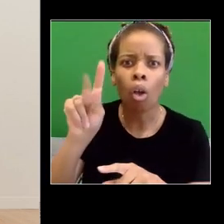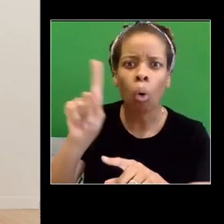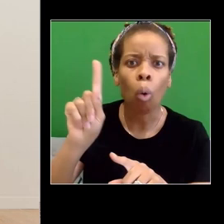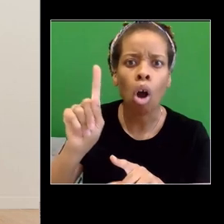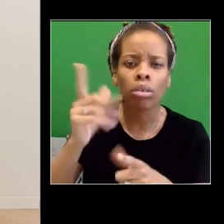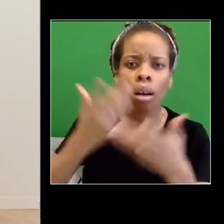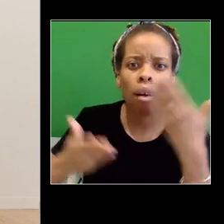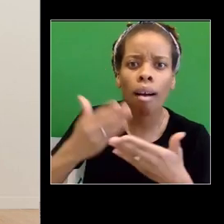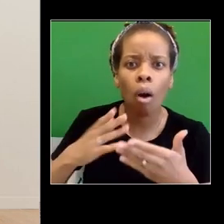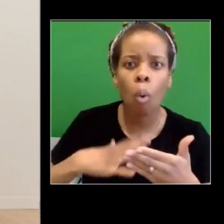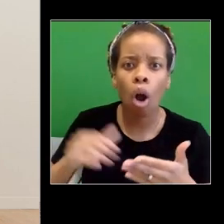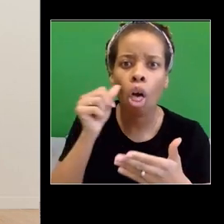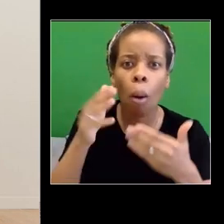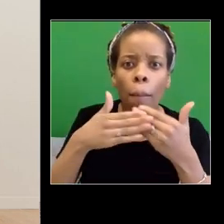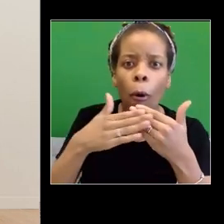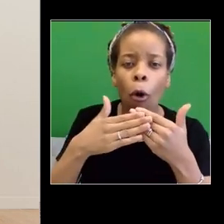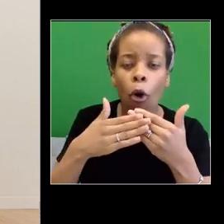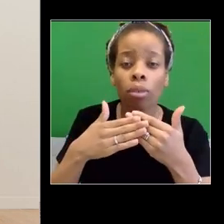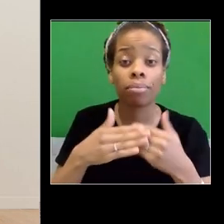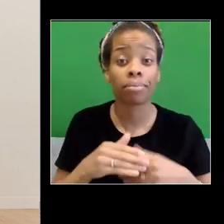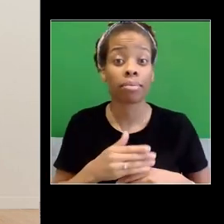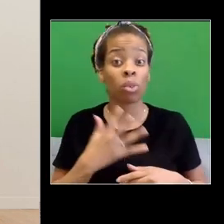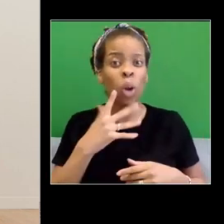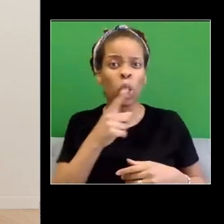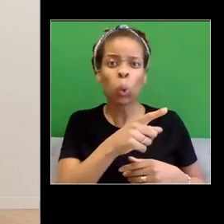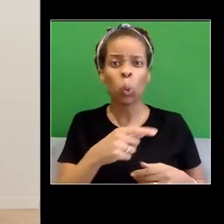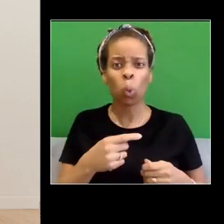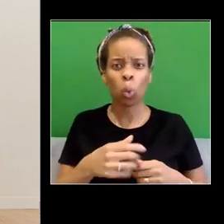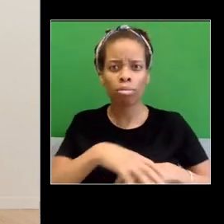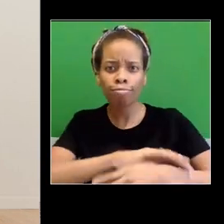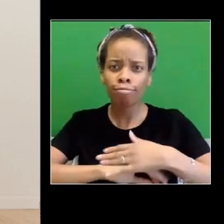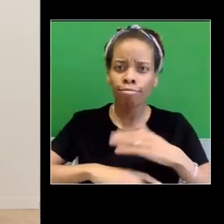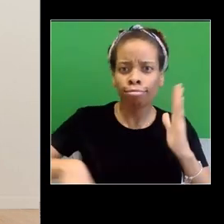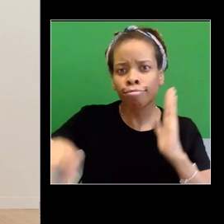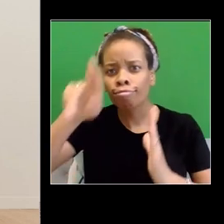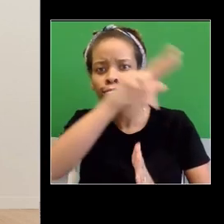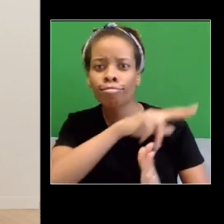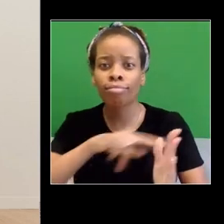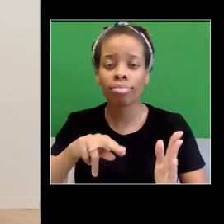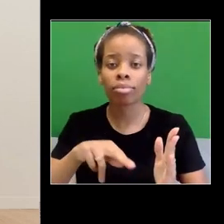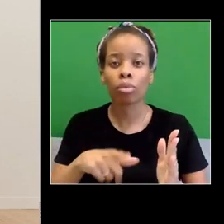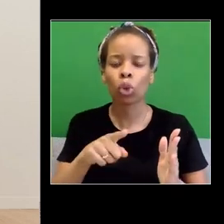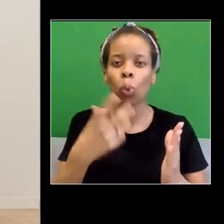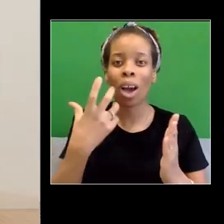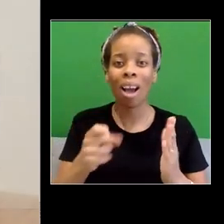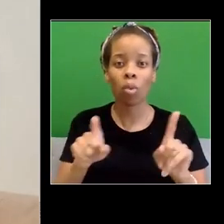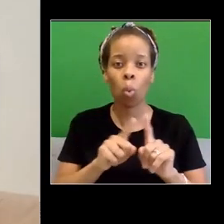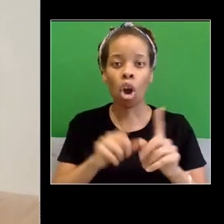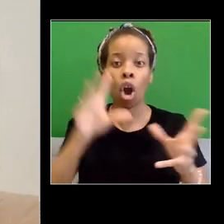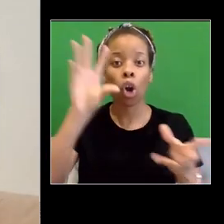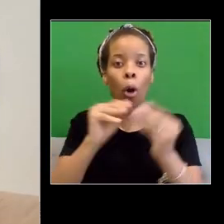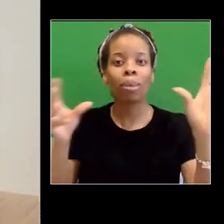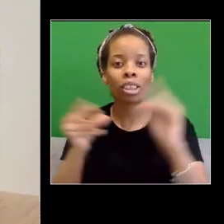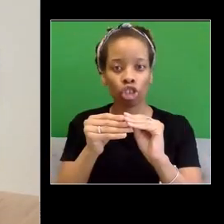working on the paintings, you often talked about you begin with a compositional impulse. And